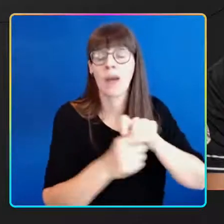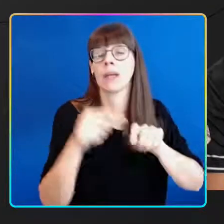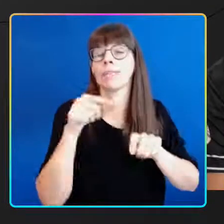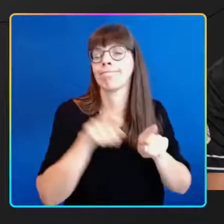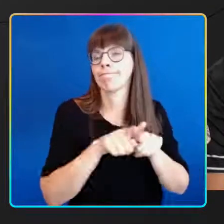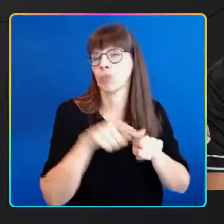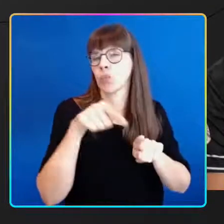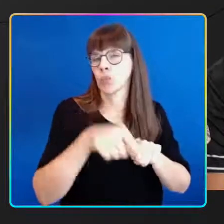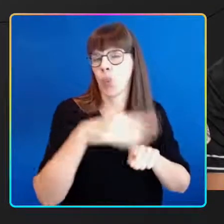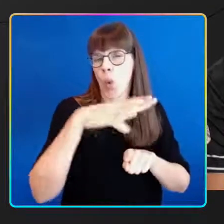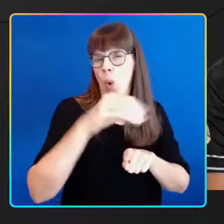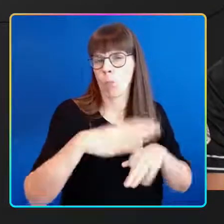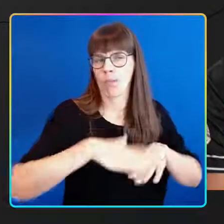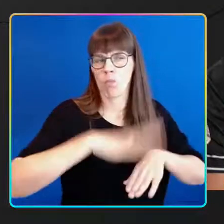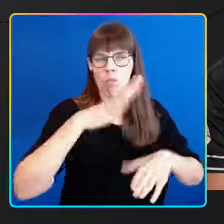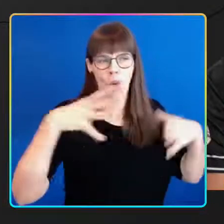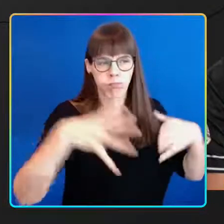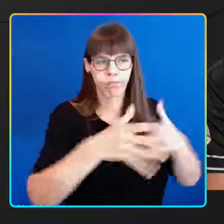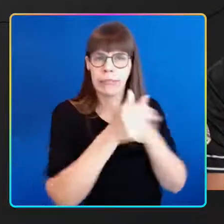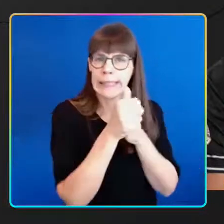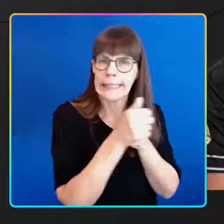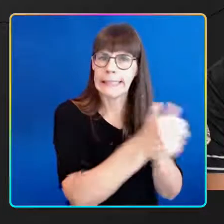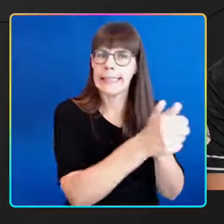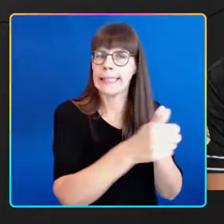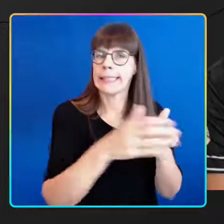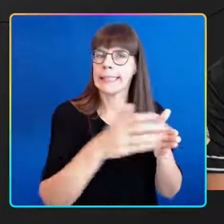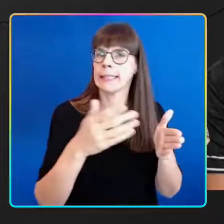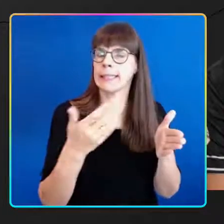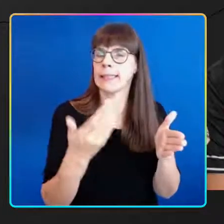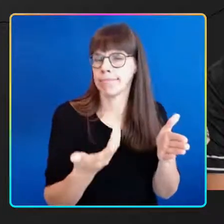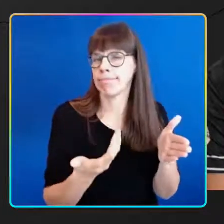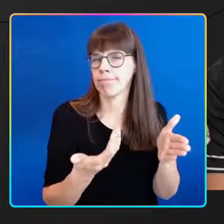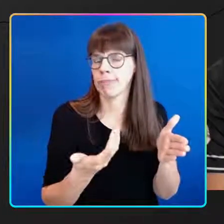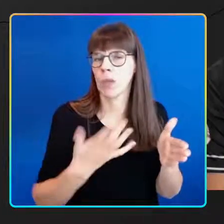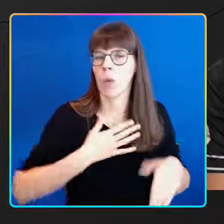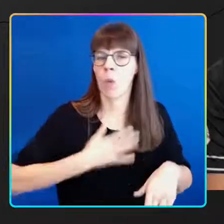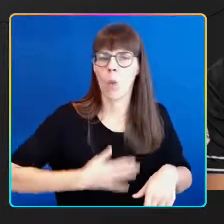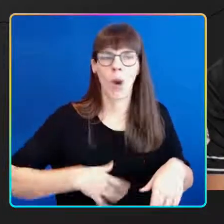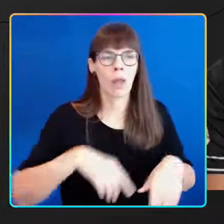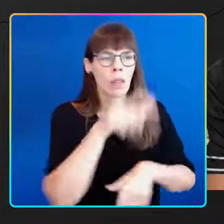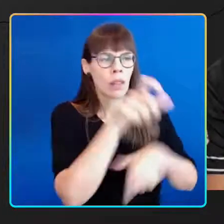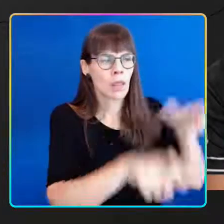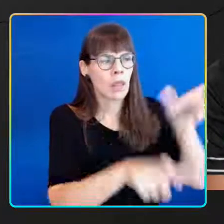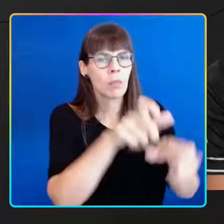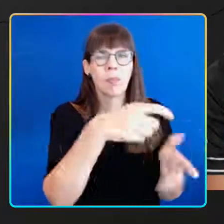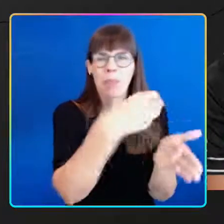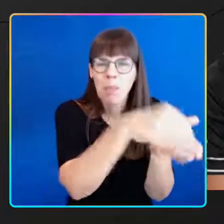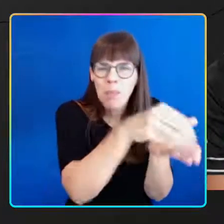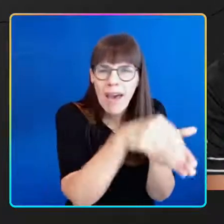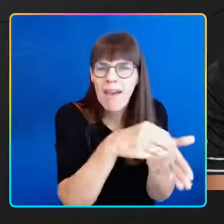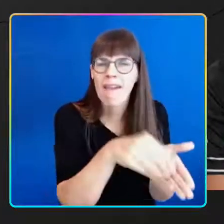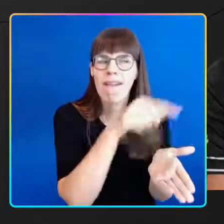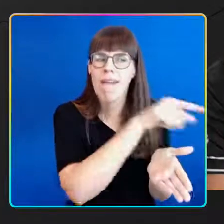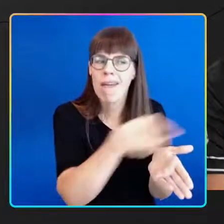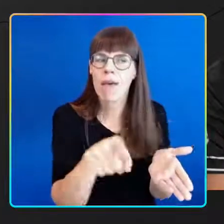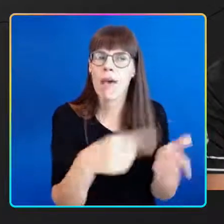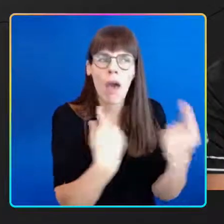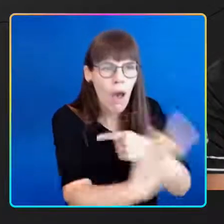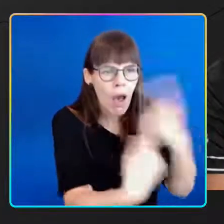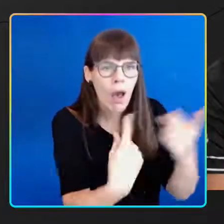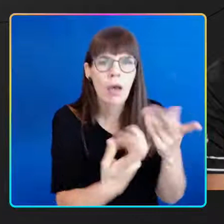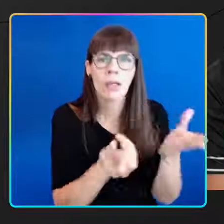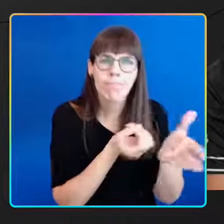to create the recruitment pipeline, just to go and talk to the clients with, to different